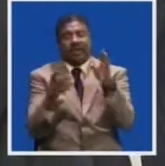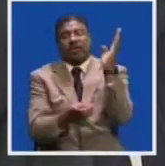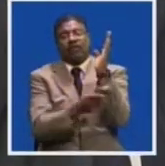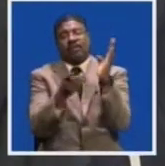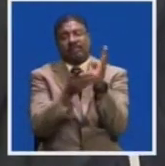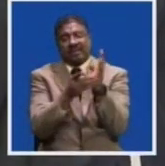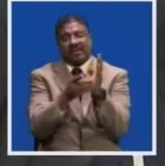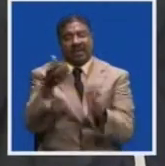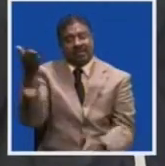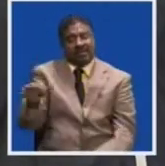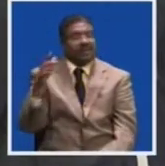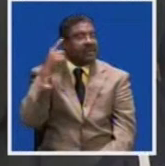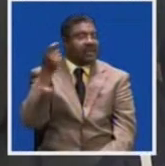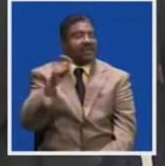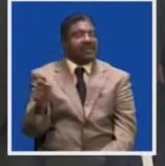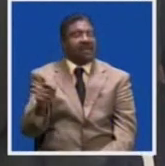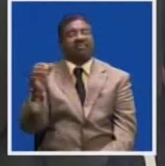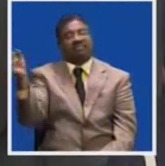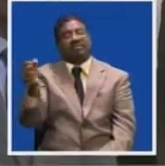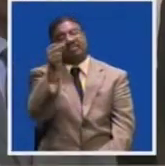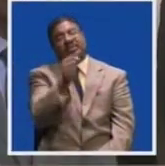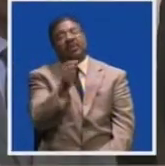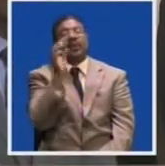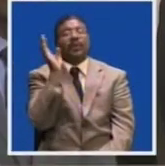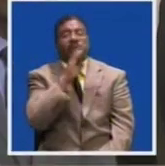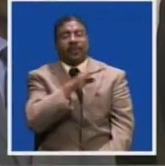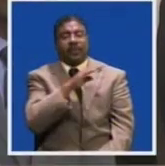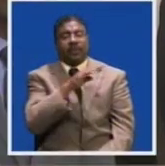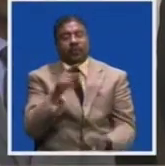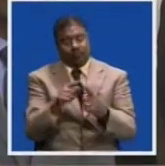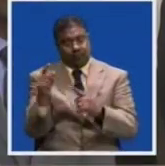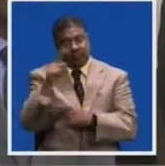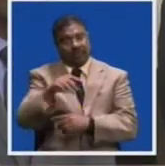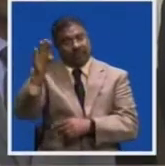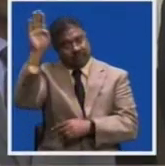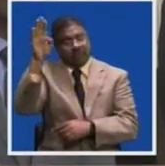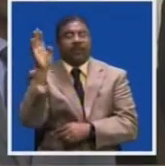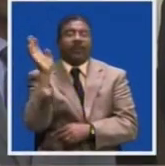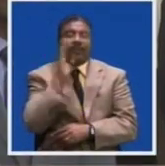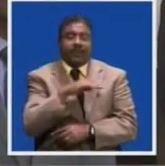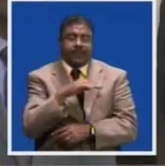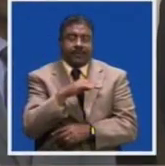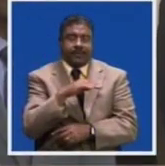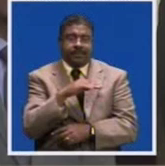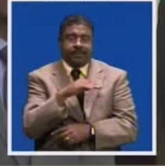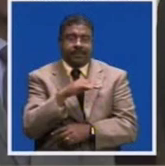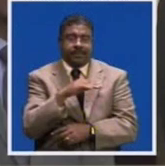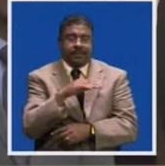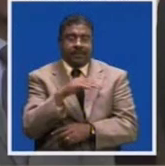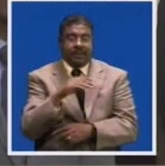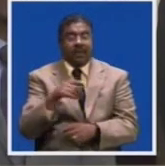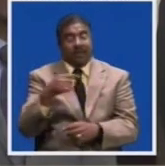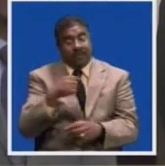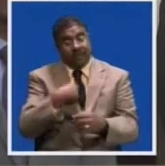swearing-in ceremony held at State House in Lusaka. I'm very confident that with your wealth of experience in the